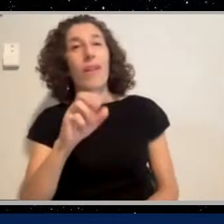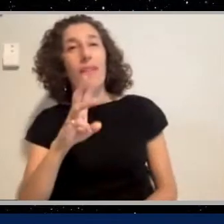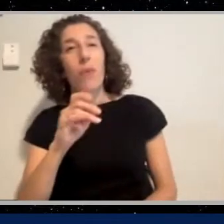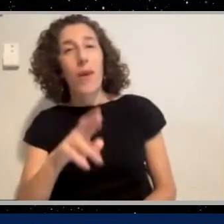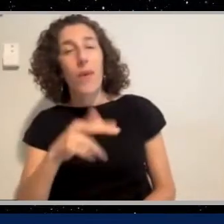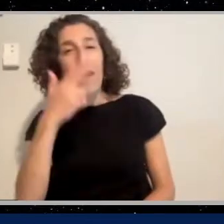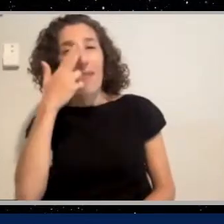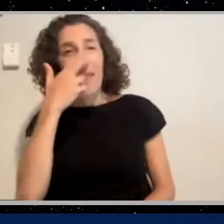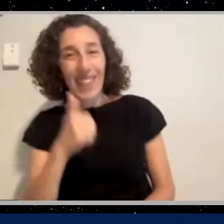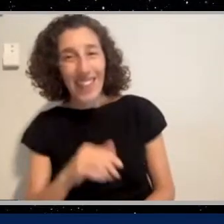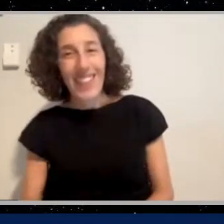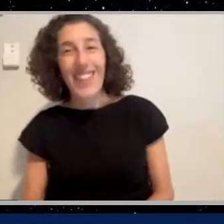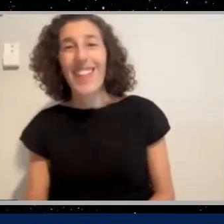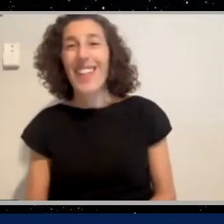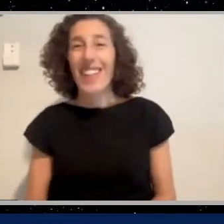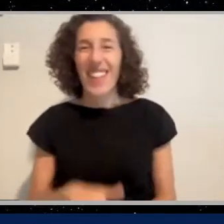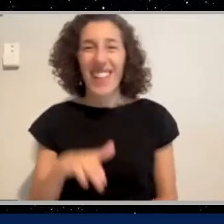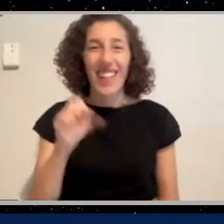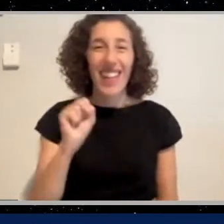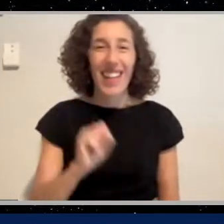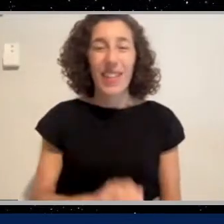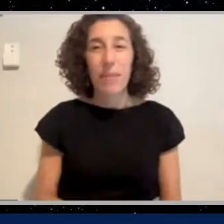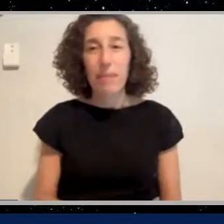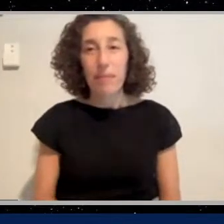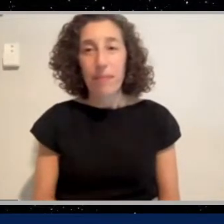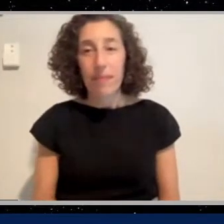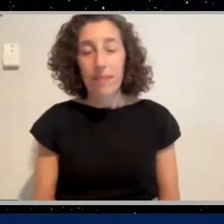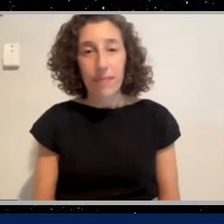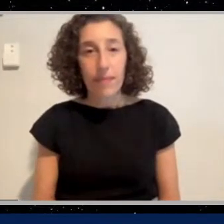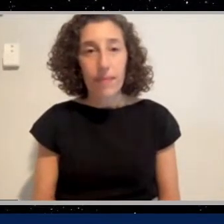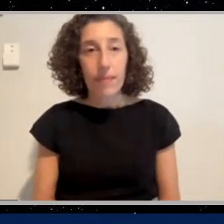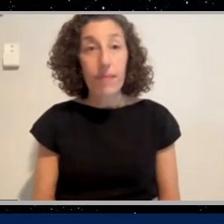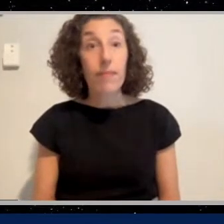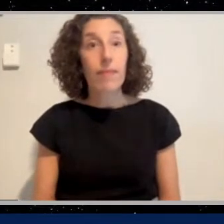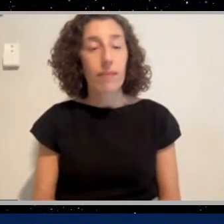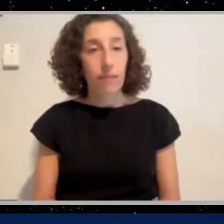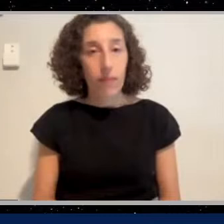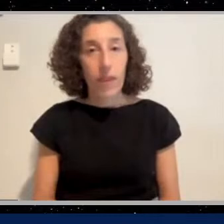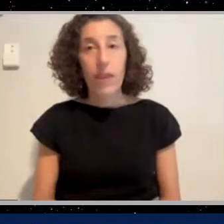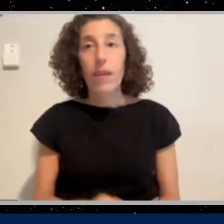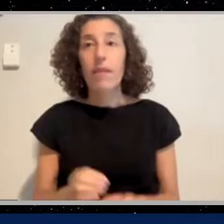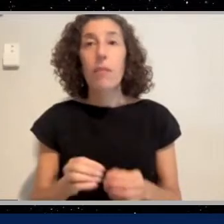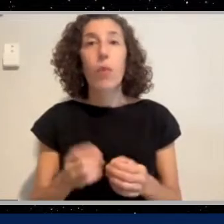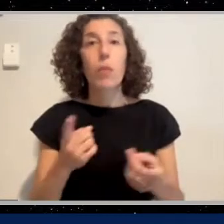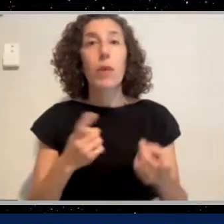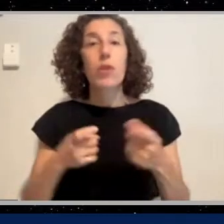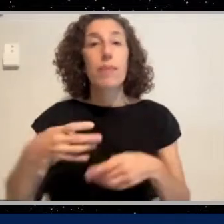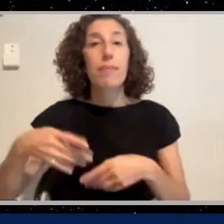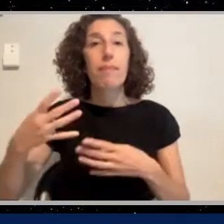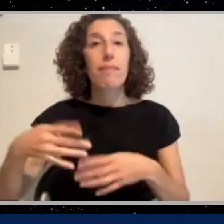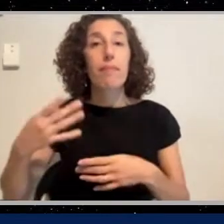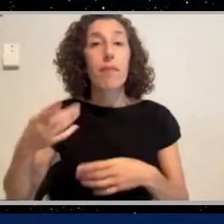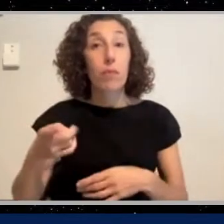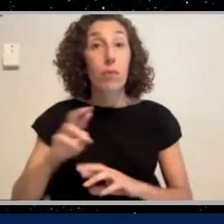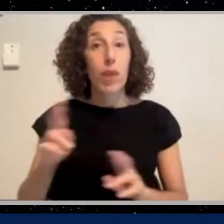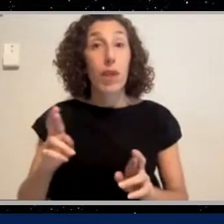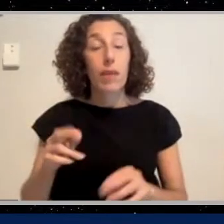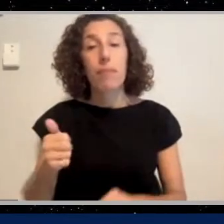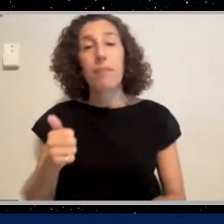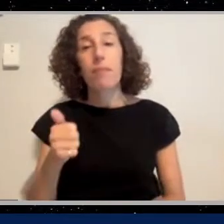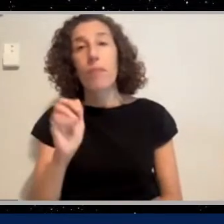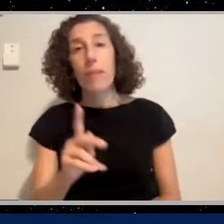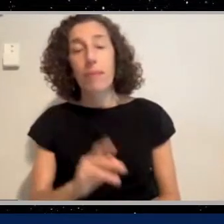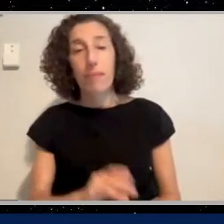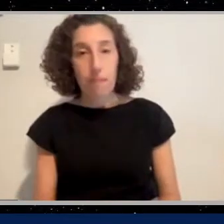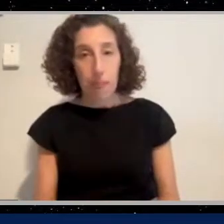I've got a couple questions here that I've been sort of pulling out of chat. If we can do a couple more viewer questions, is that cool? Absolutely. All right. What are you going to do? Tell me no?